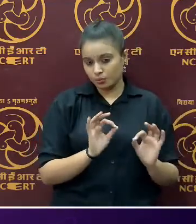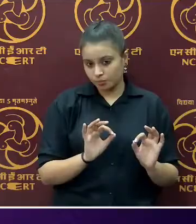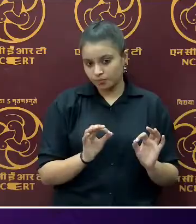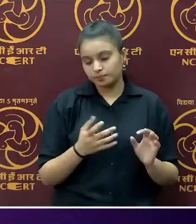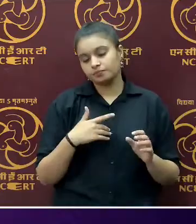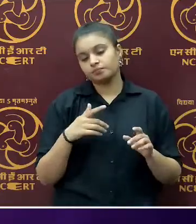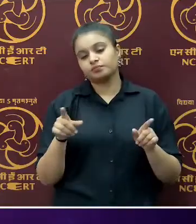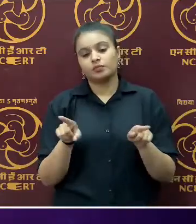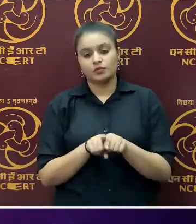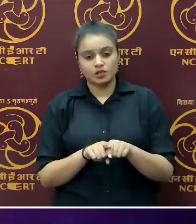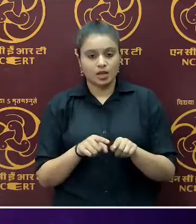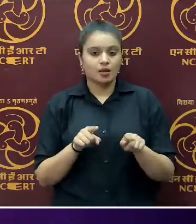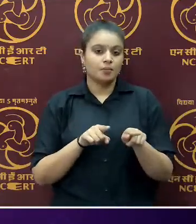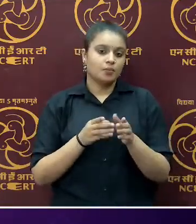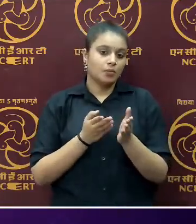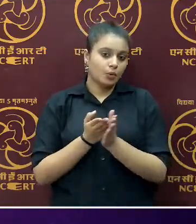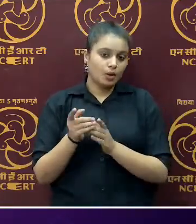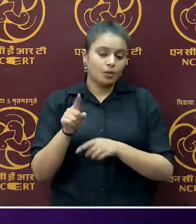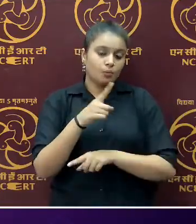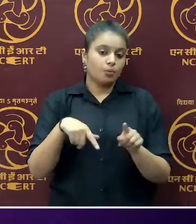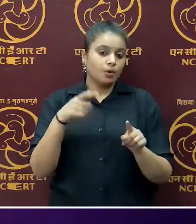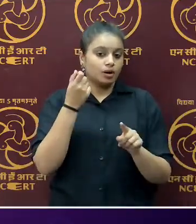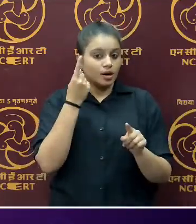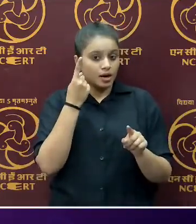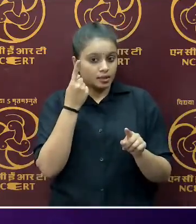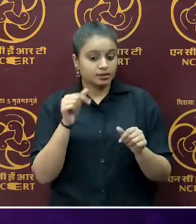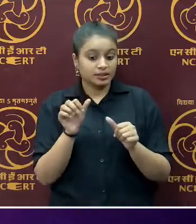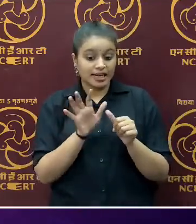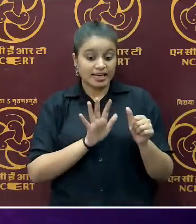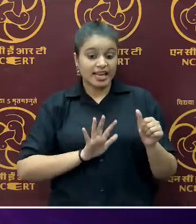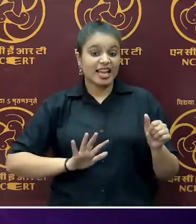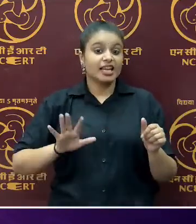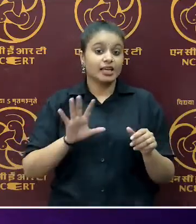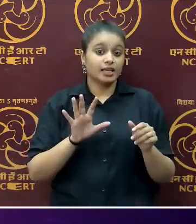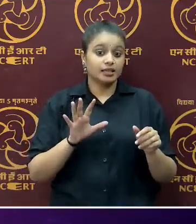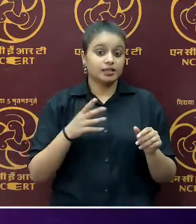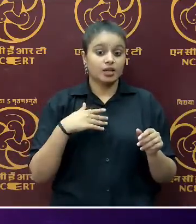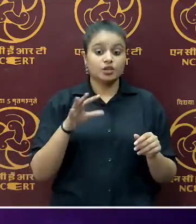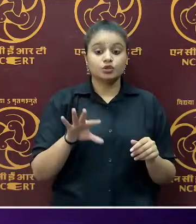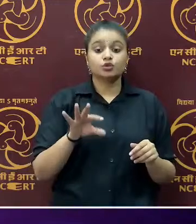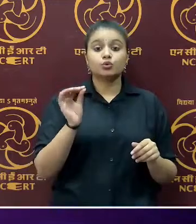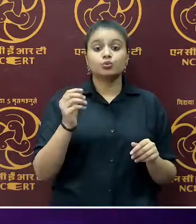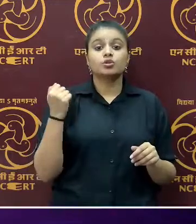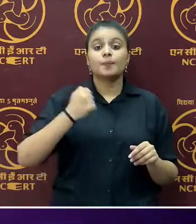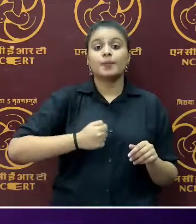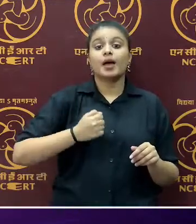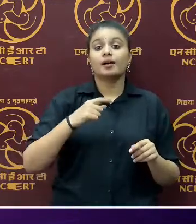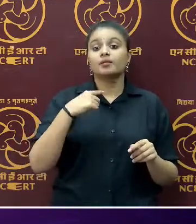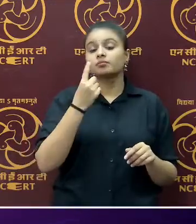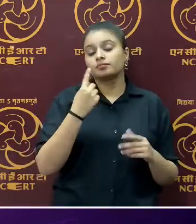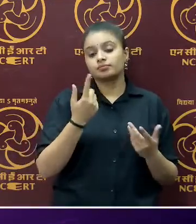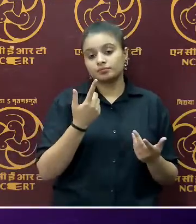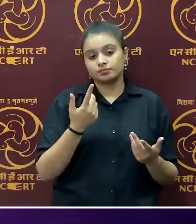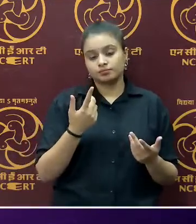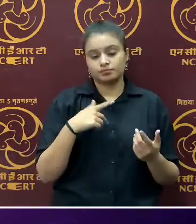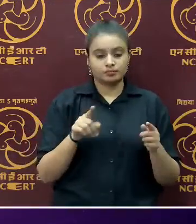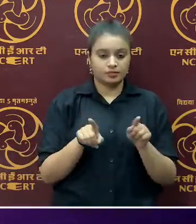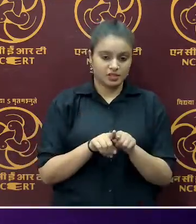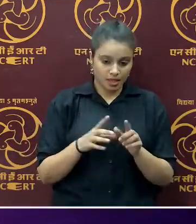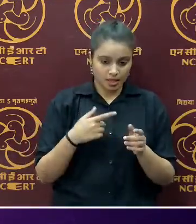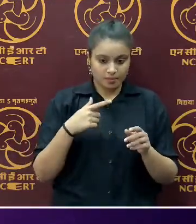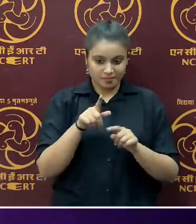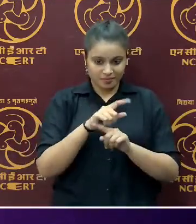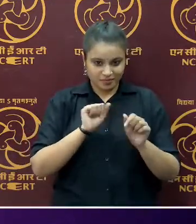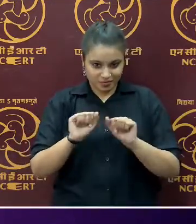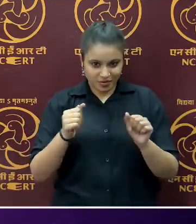that's how we need to be understanding that how to pick up the bags if we want Right. it. So they have to